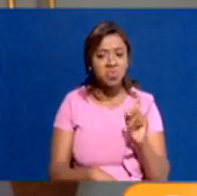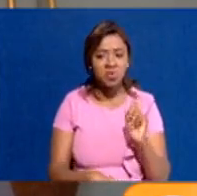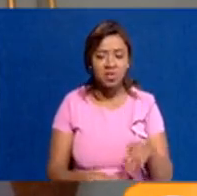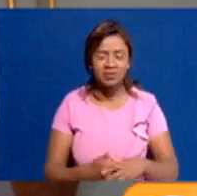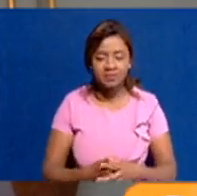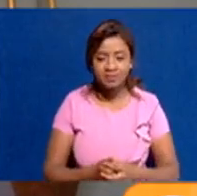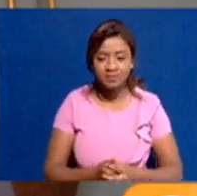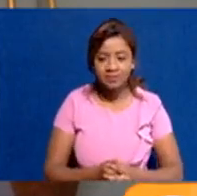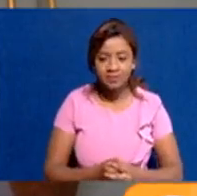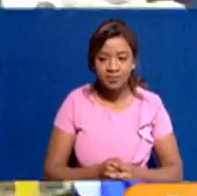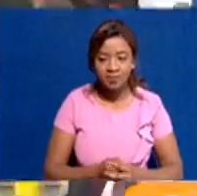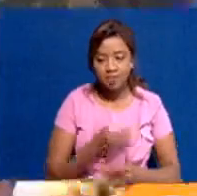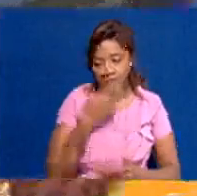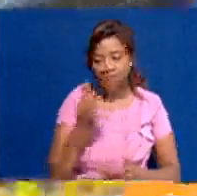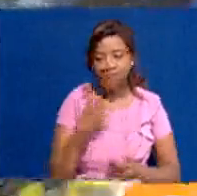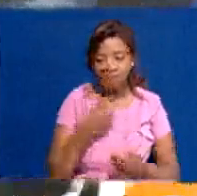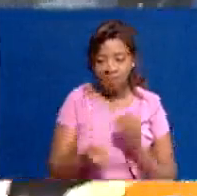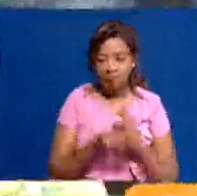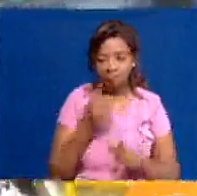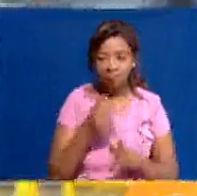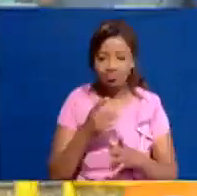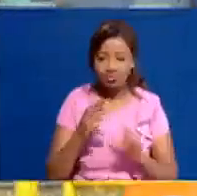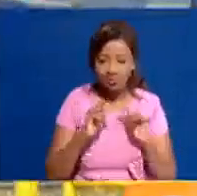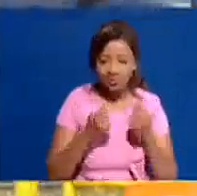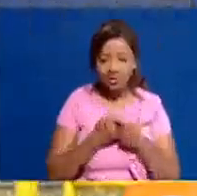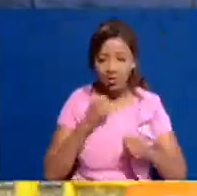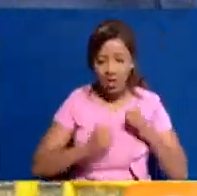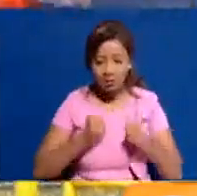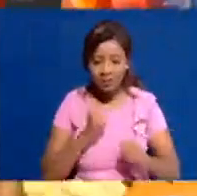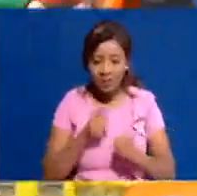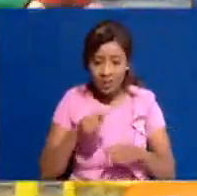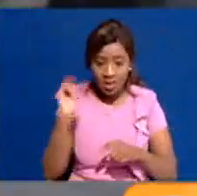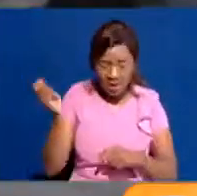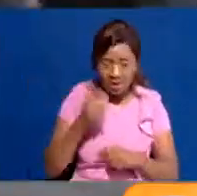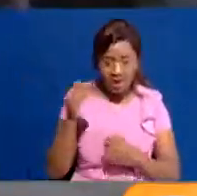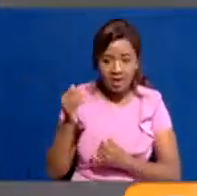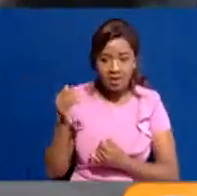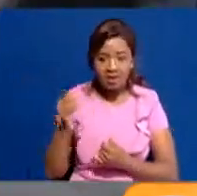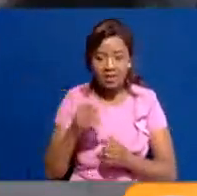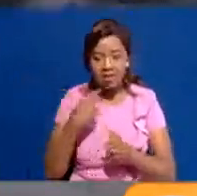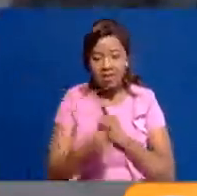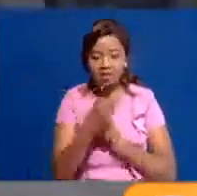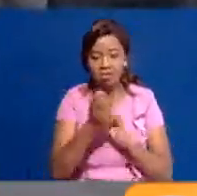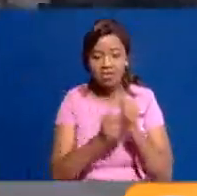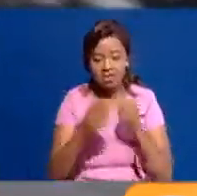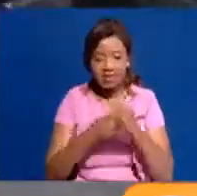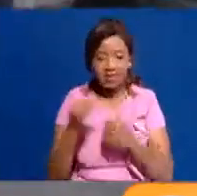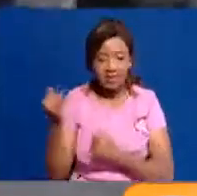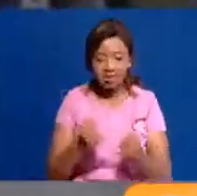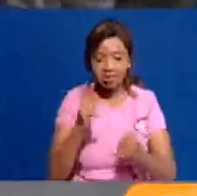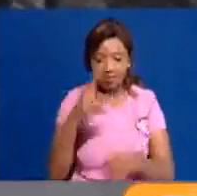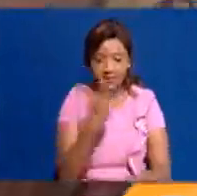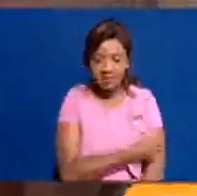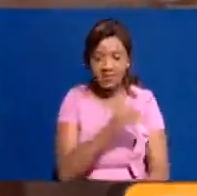why not do a charity run for it? Kenya introduced the HPV vaccine in 2019 after